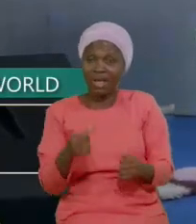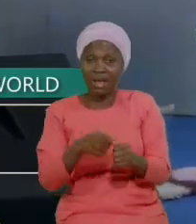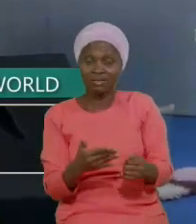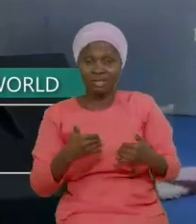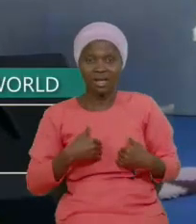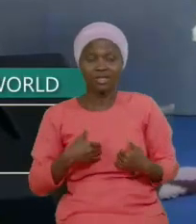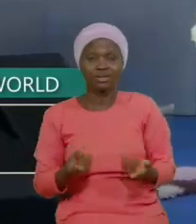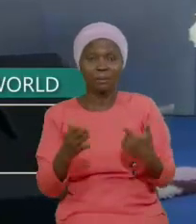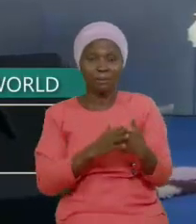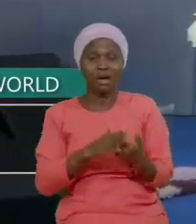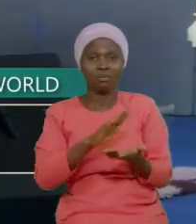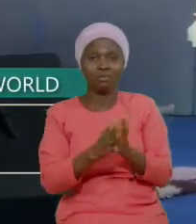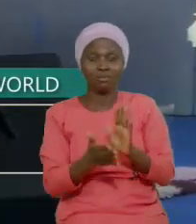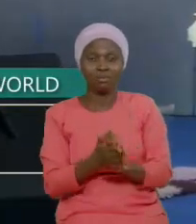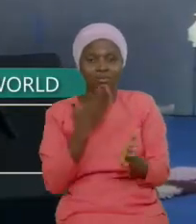back.